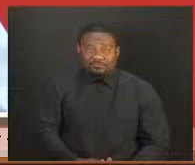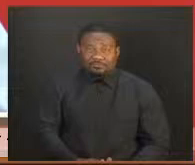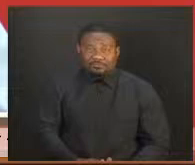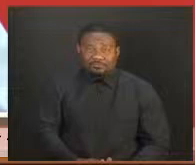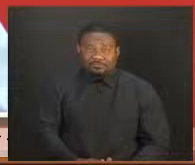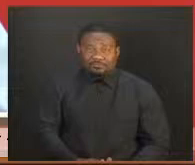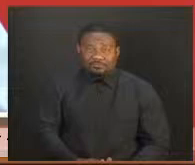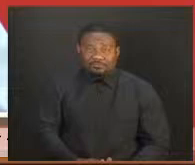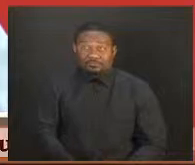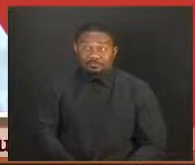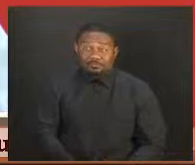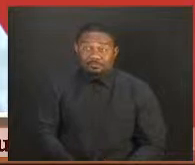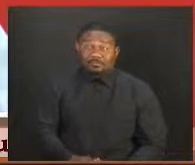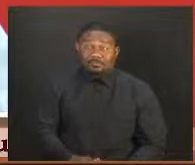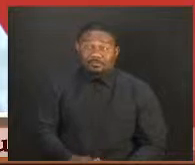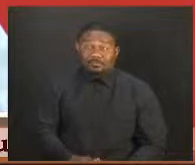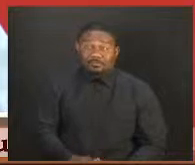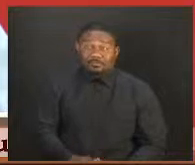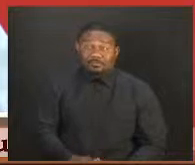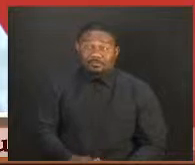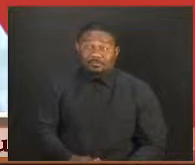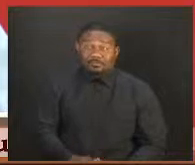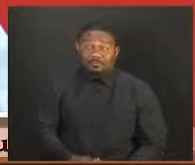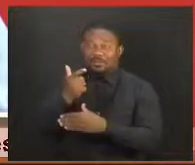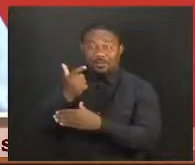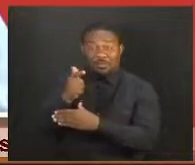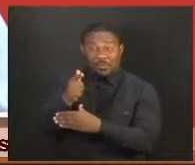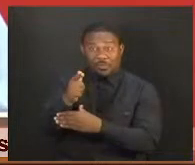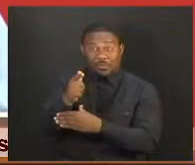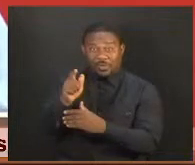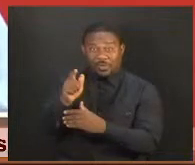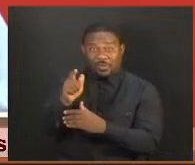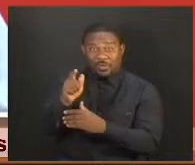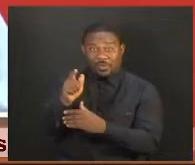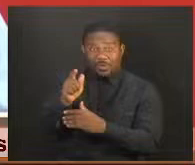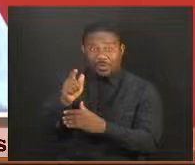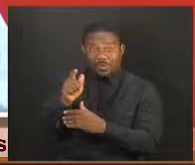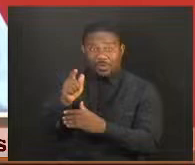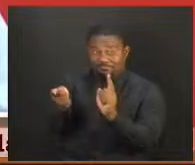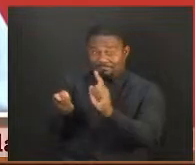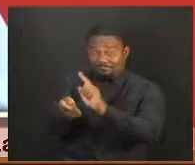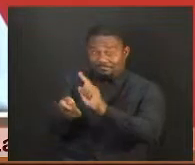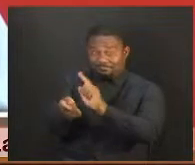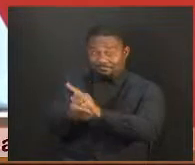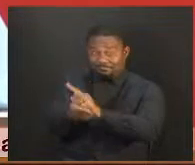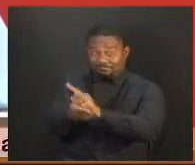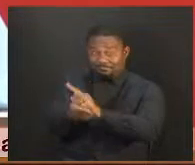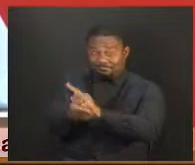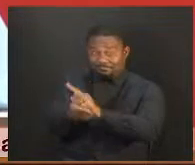and Green Transition. Oh, Energy and Green Transition.